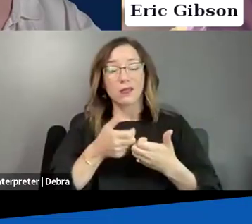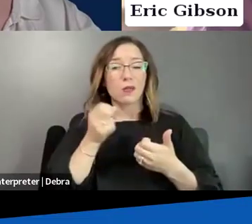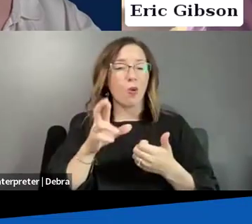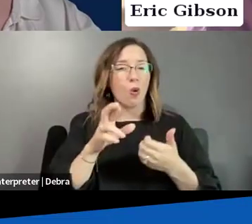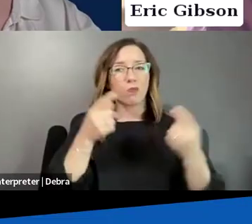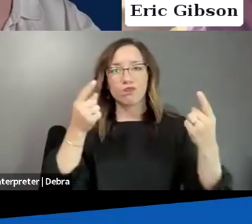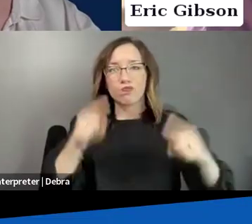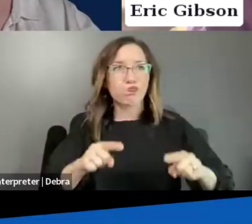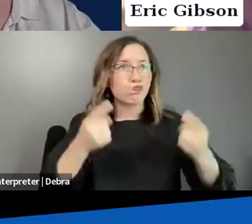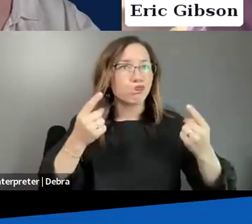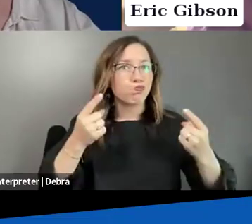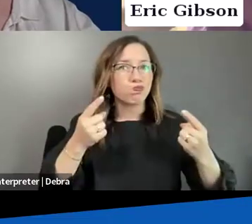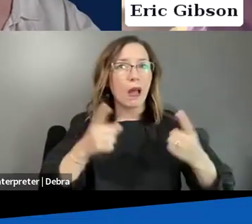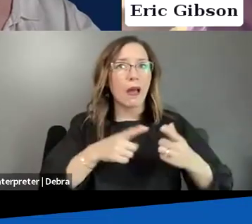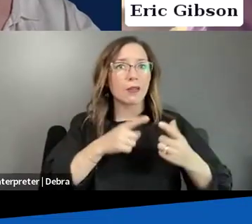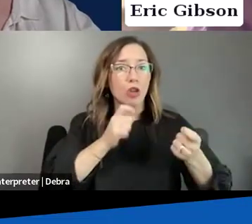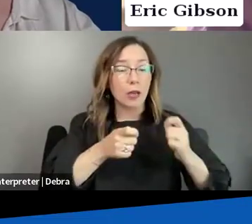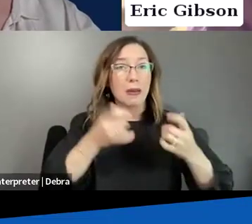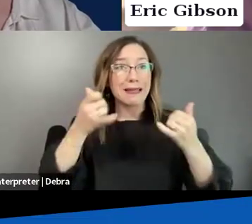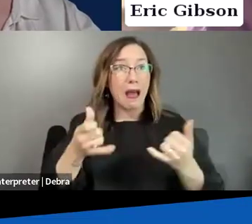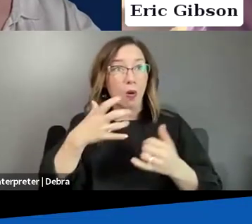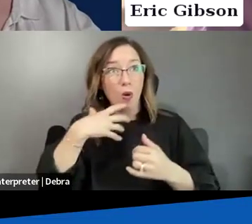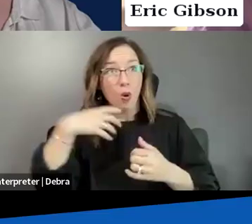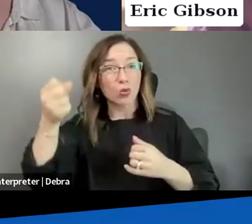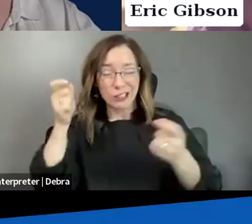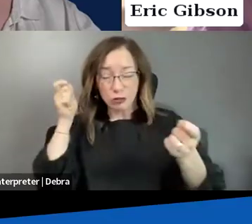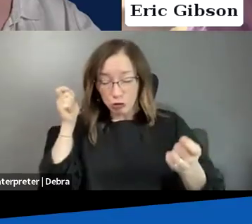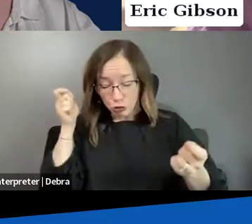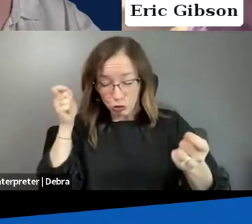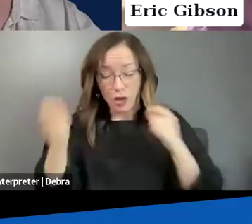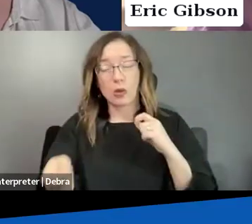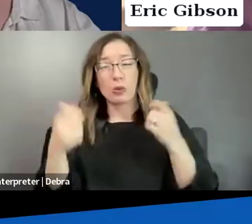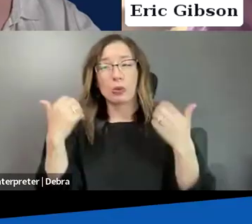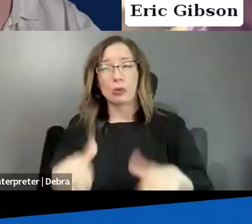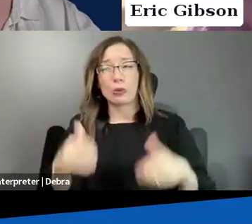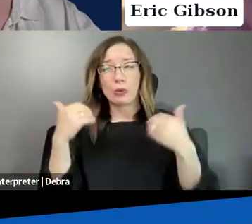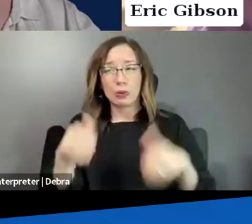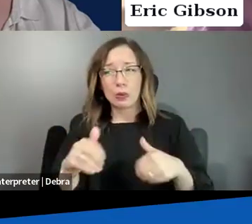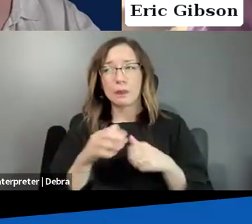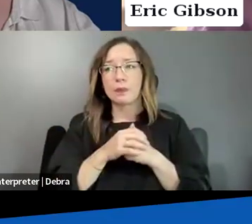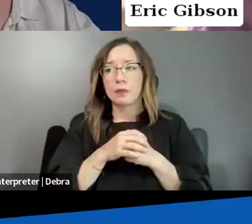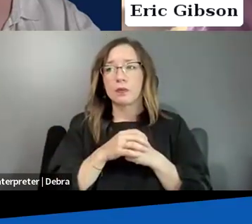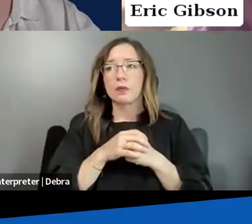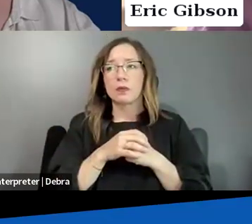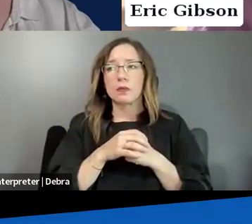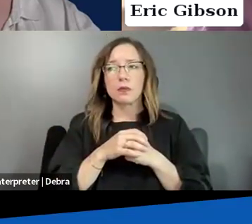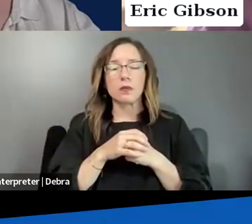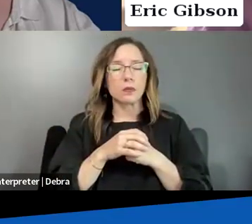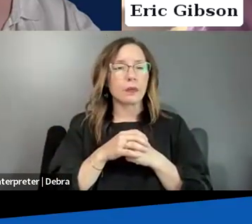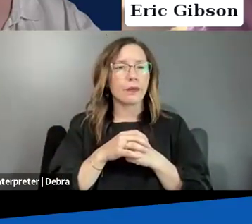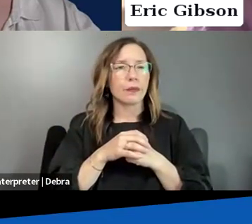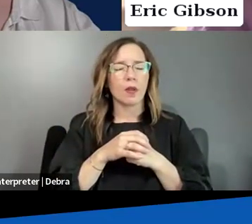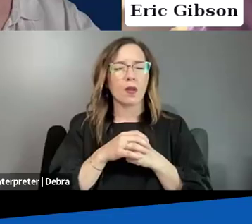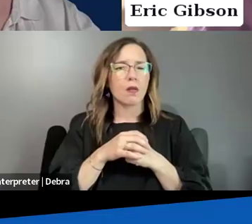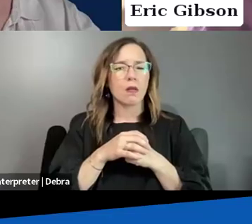or incidents, and it feels so much like the ways